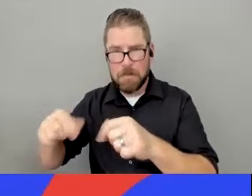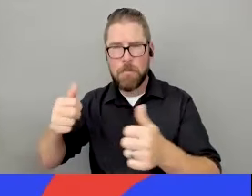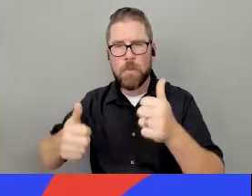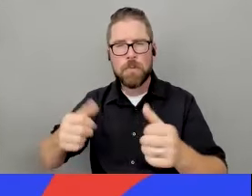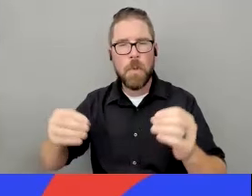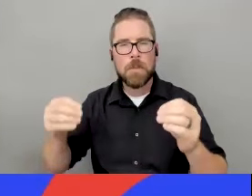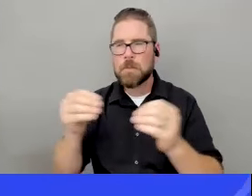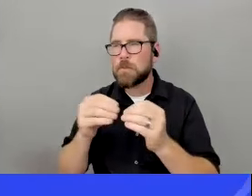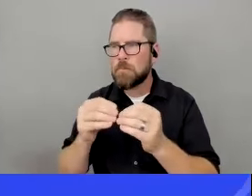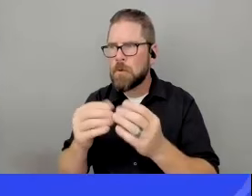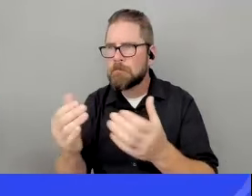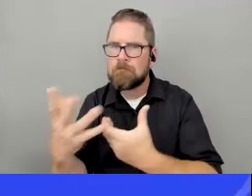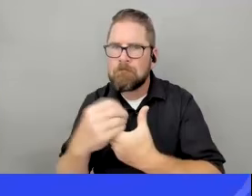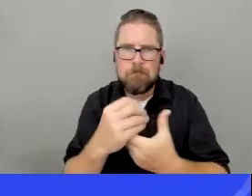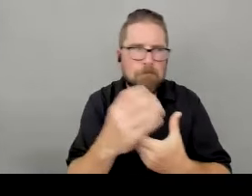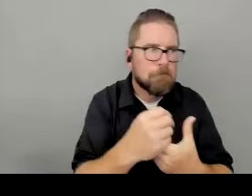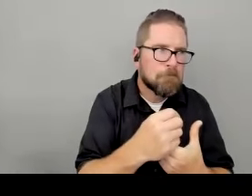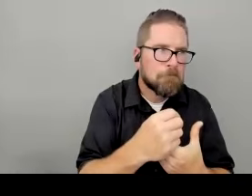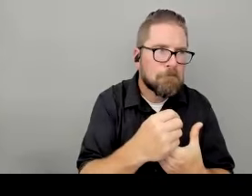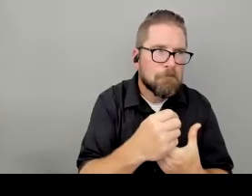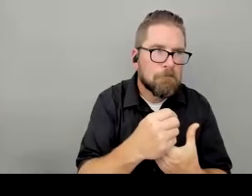I'm going to take silence as a yes.